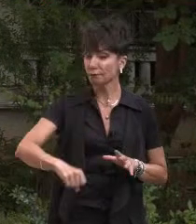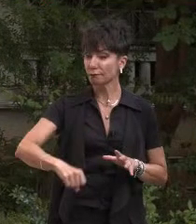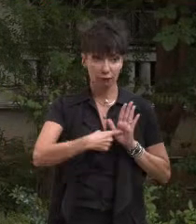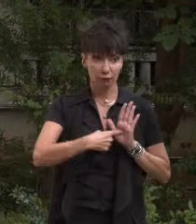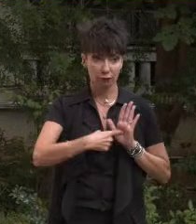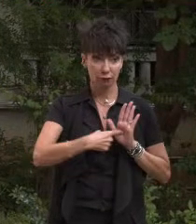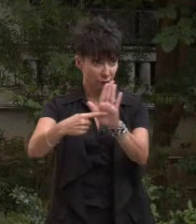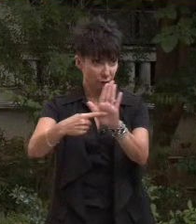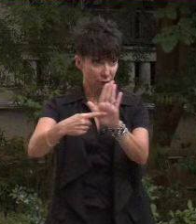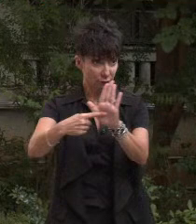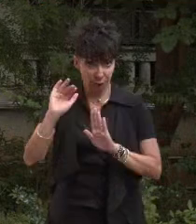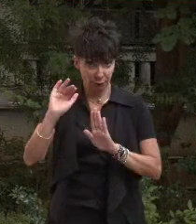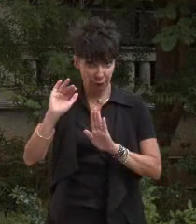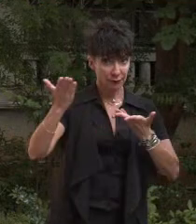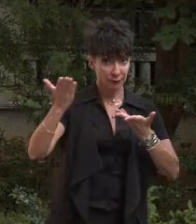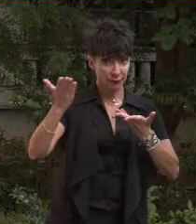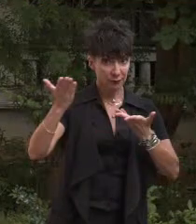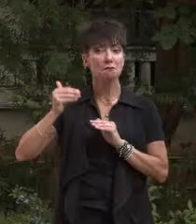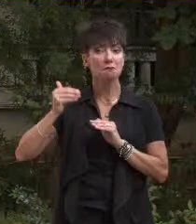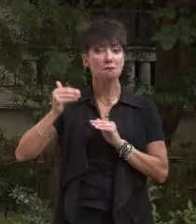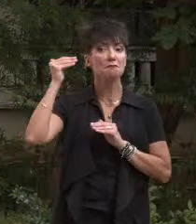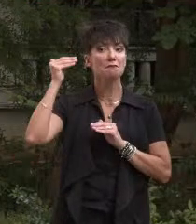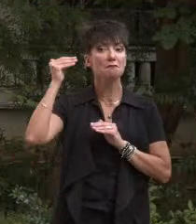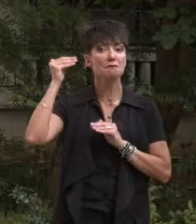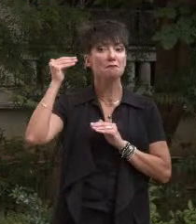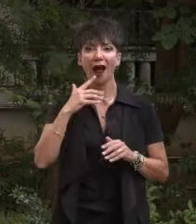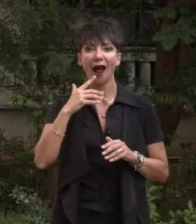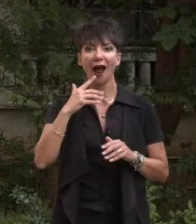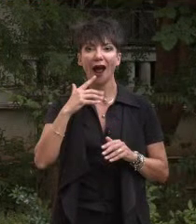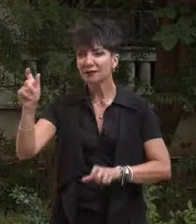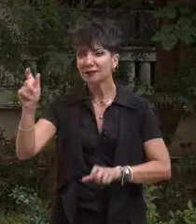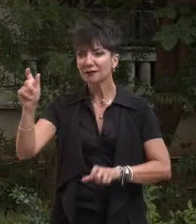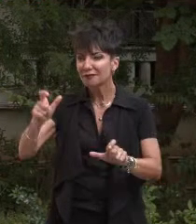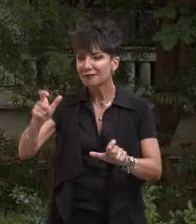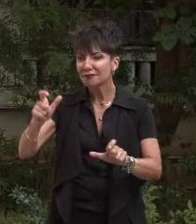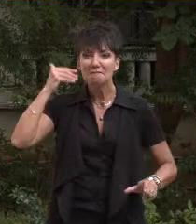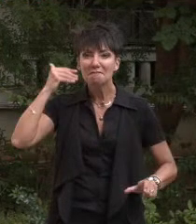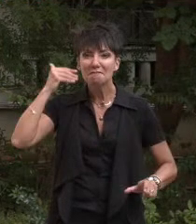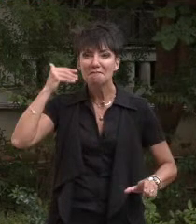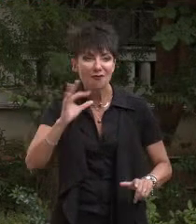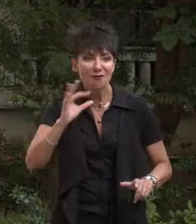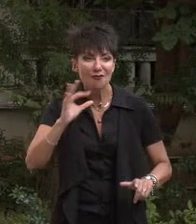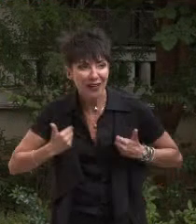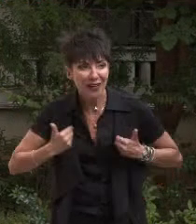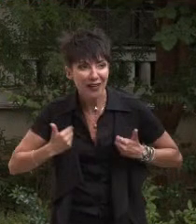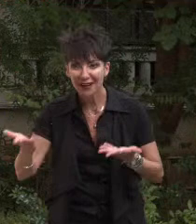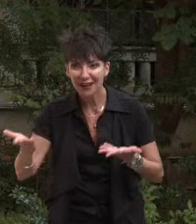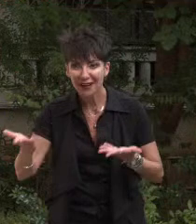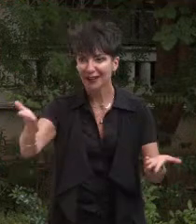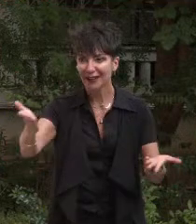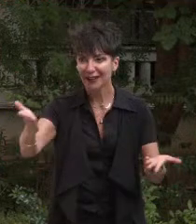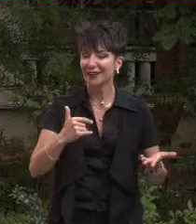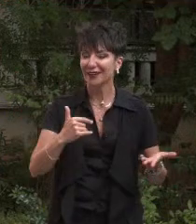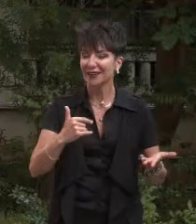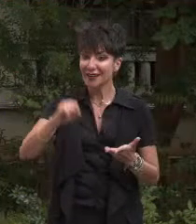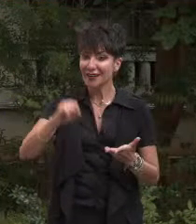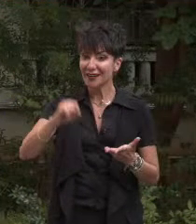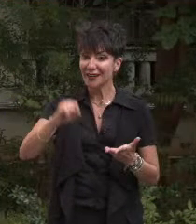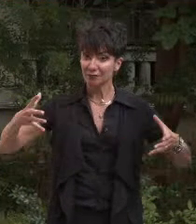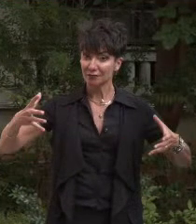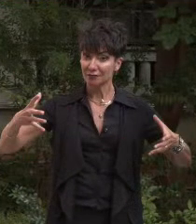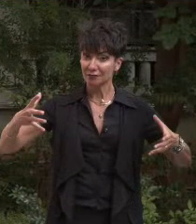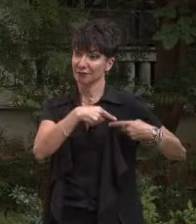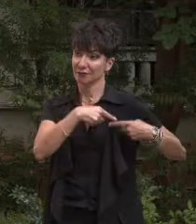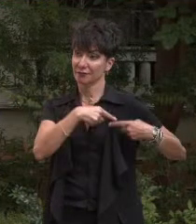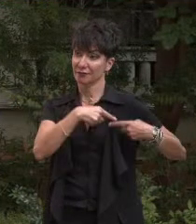we invite you in the future, since you are youth and you are the future, we invite you to join the group of youth and volunteers